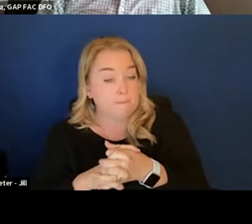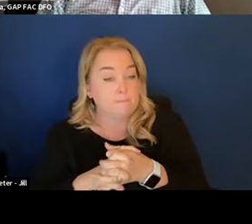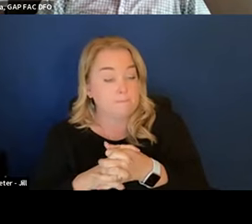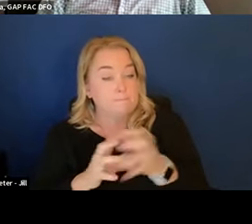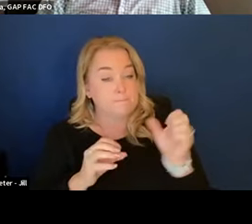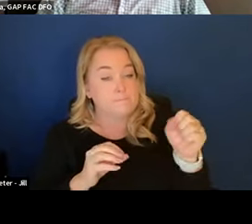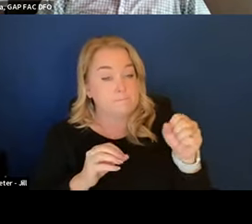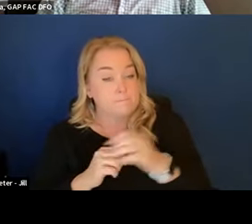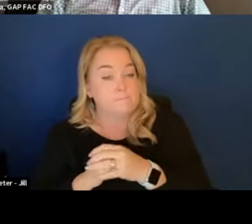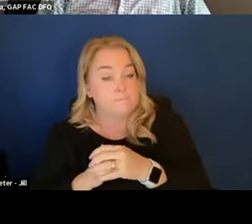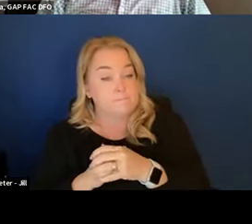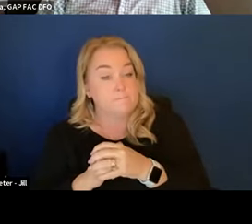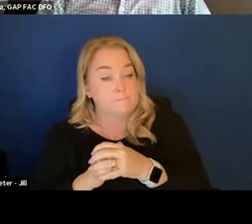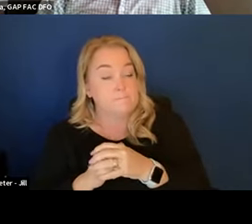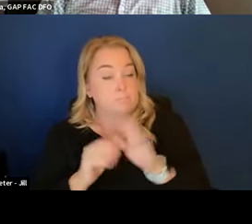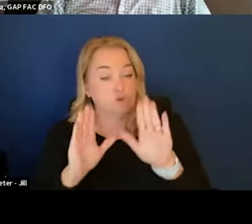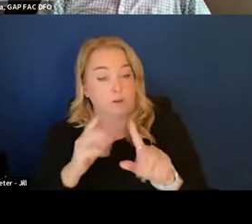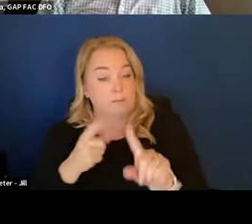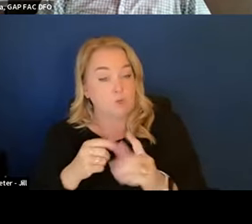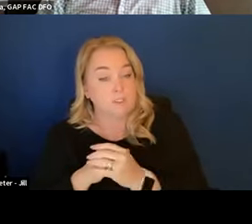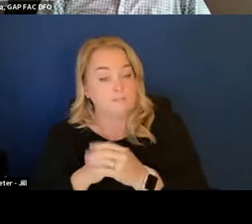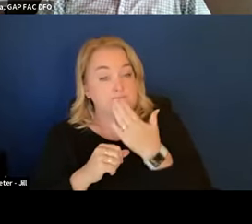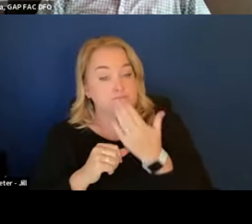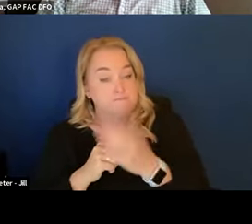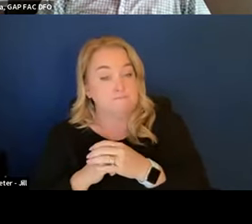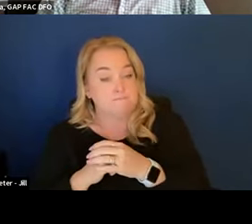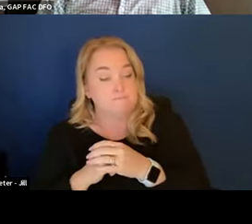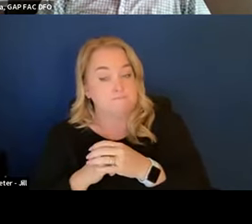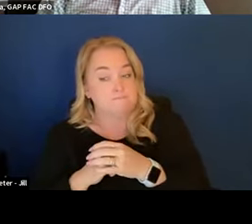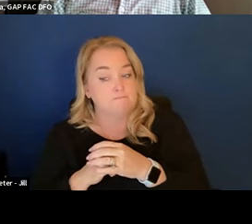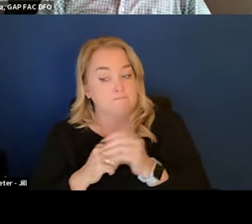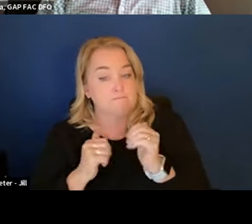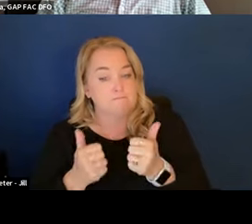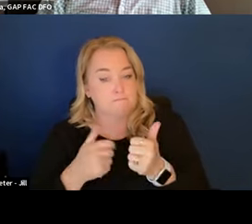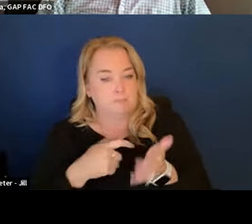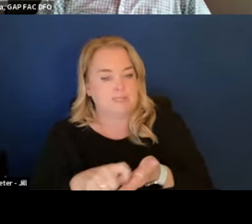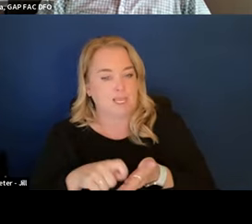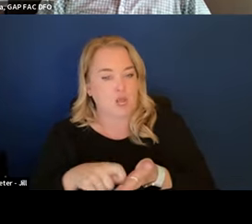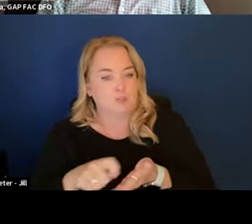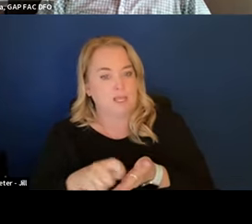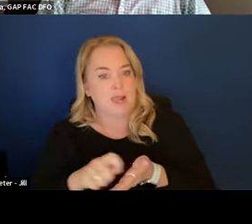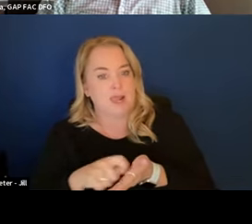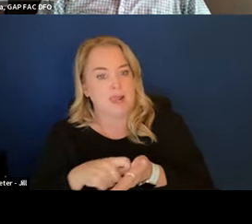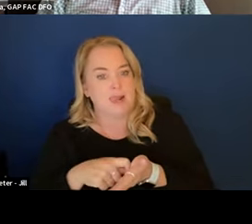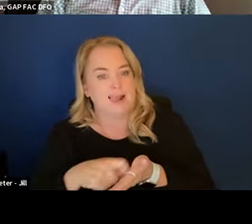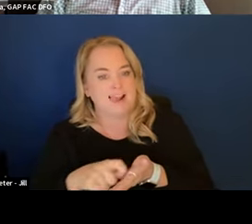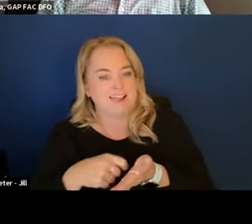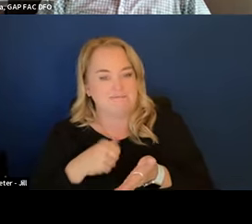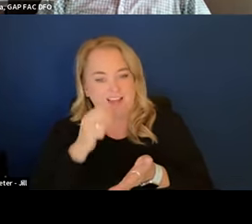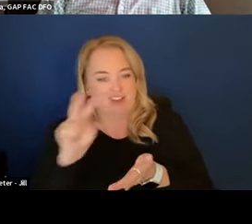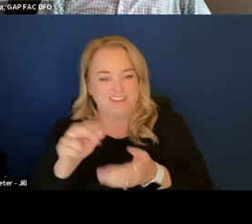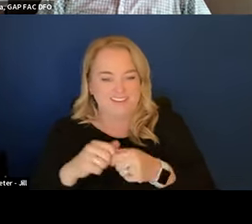Mm-hmm. Absolutely. Yep. Great points, John. Thank you. I'm taking notes furiously, so that's why I'm not looking up.